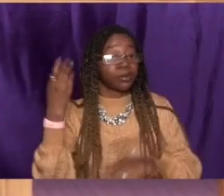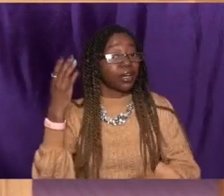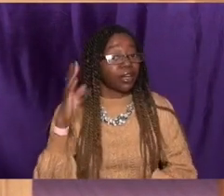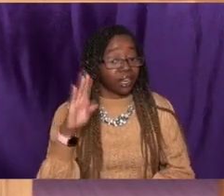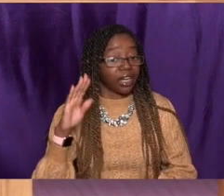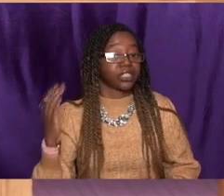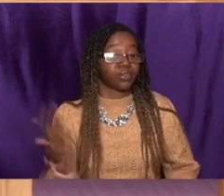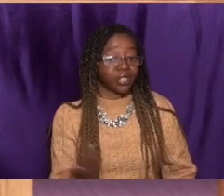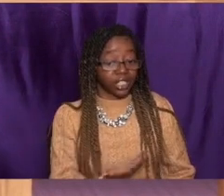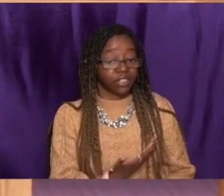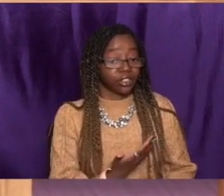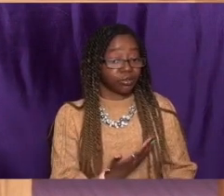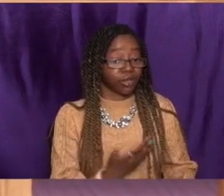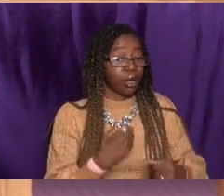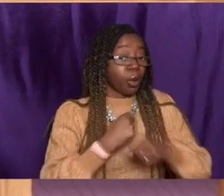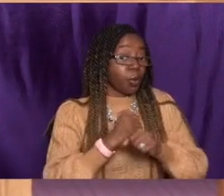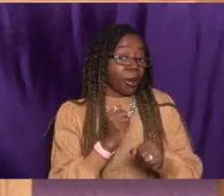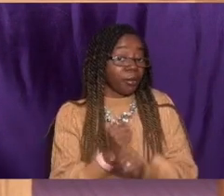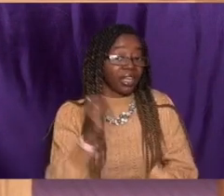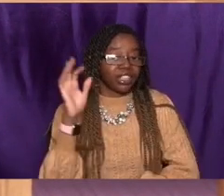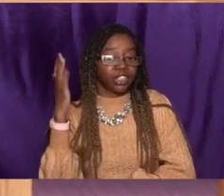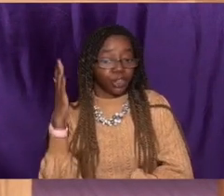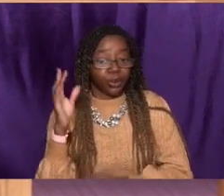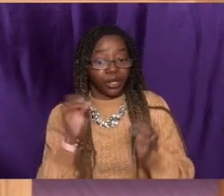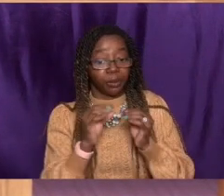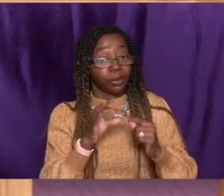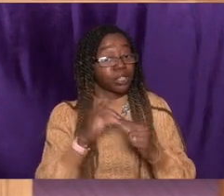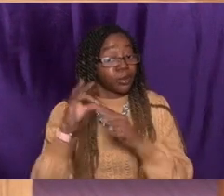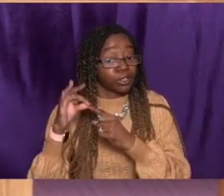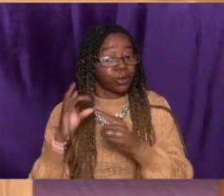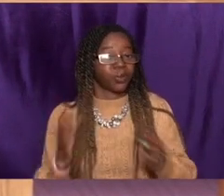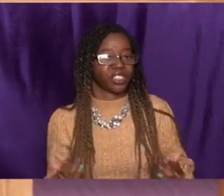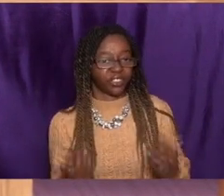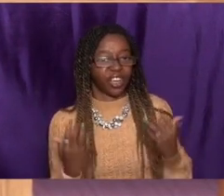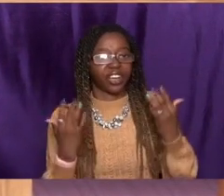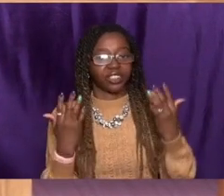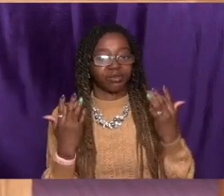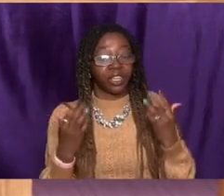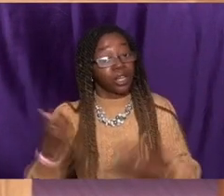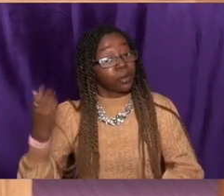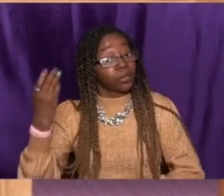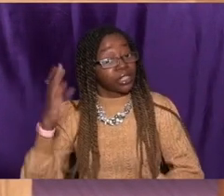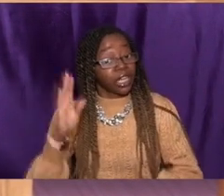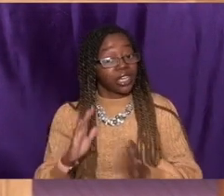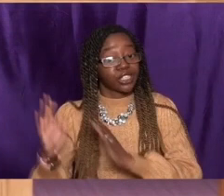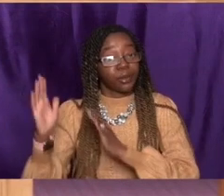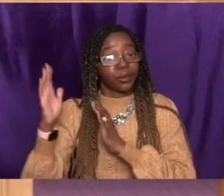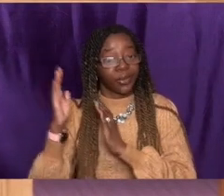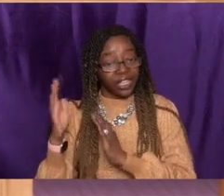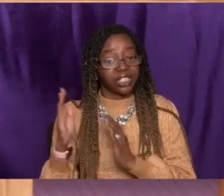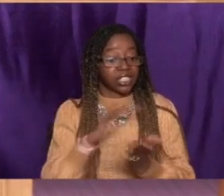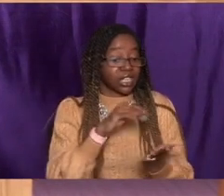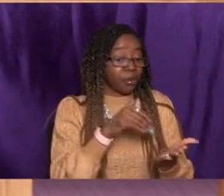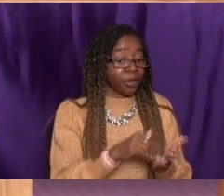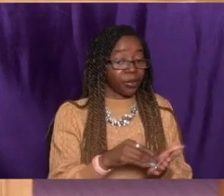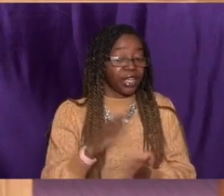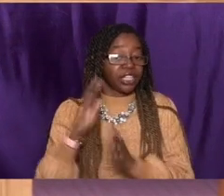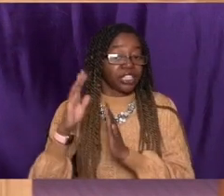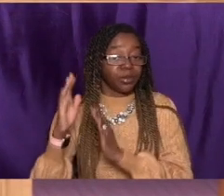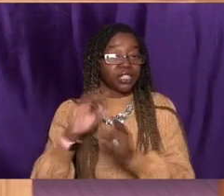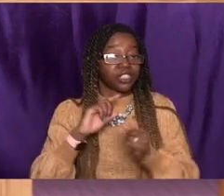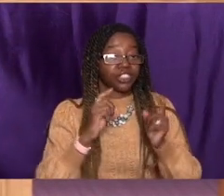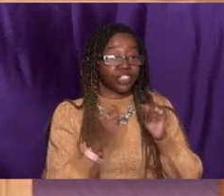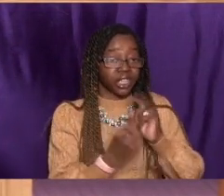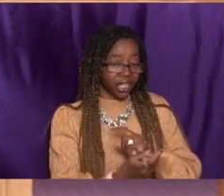God's invitation. What made this bush extraordinary was the fire. It was God's presence at the center. His presence